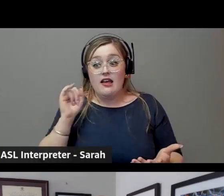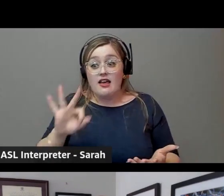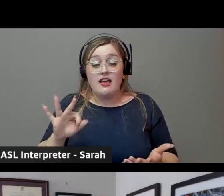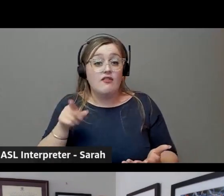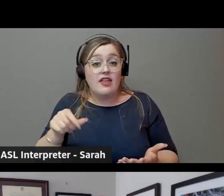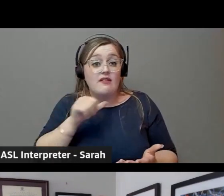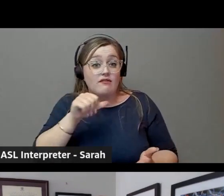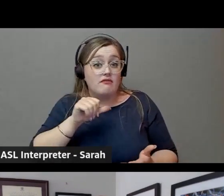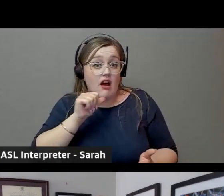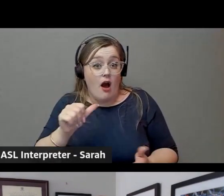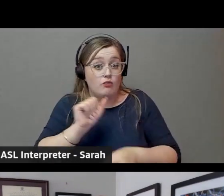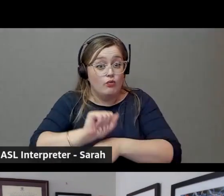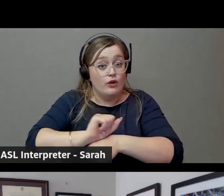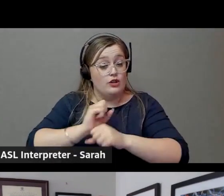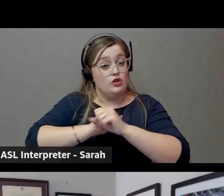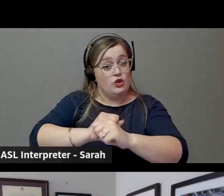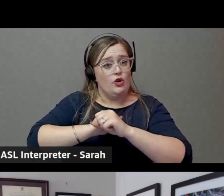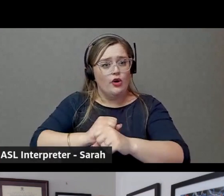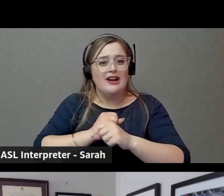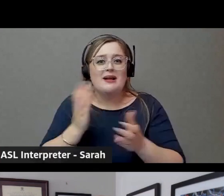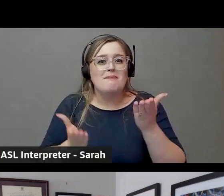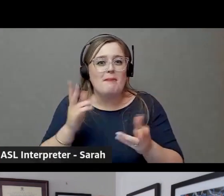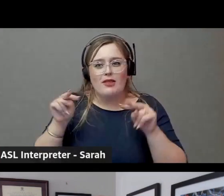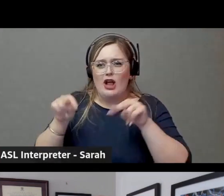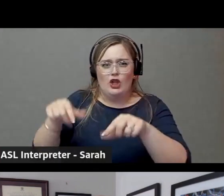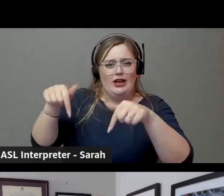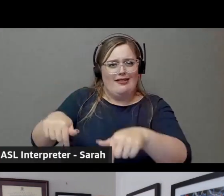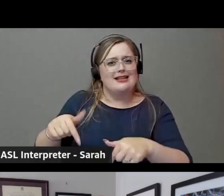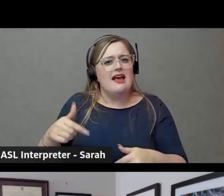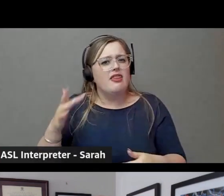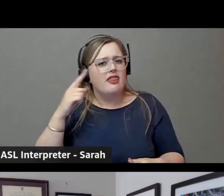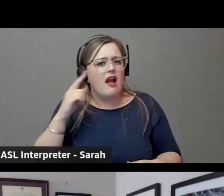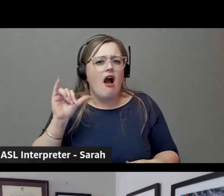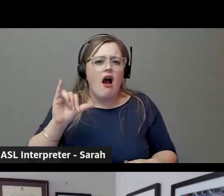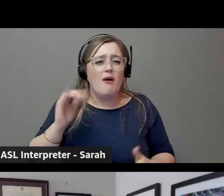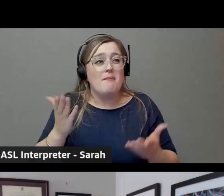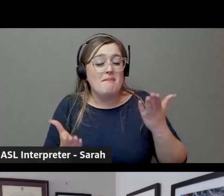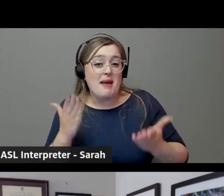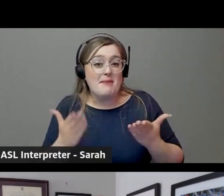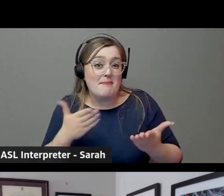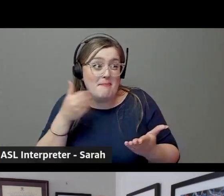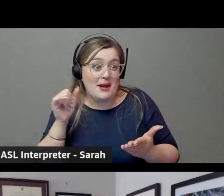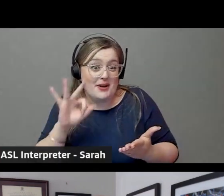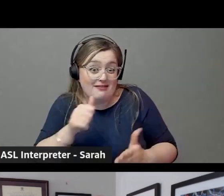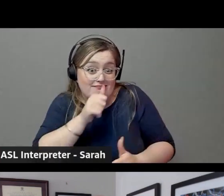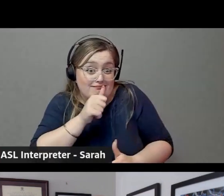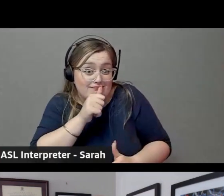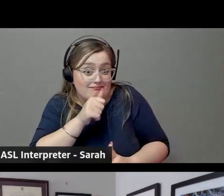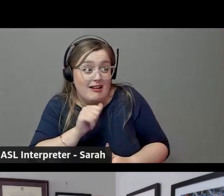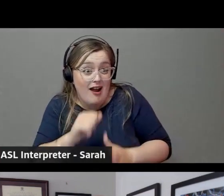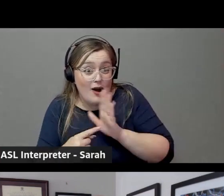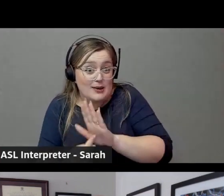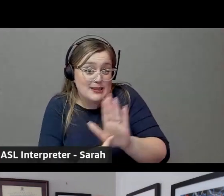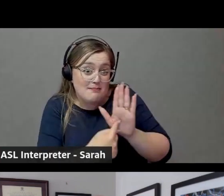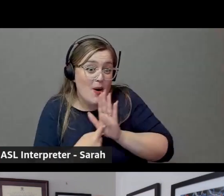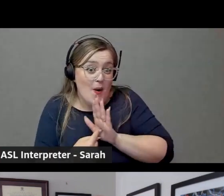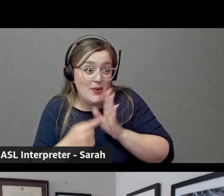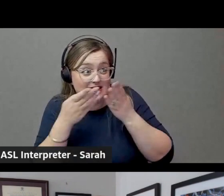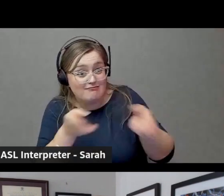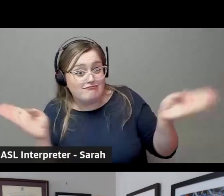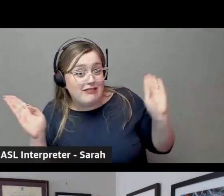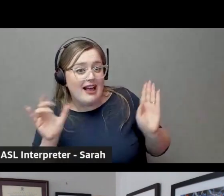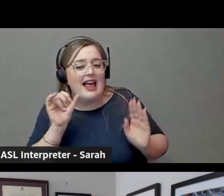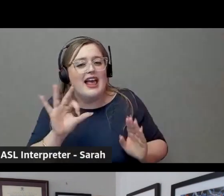worked in security, look at something like this and go, well, wouldn't it be better if we kept it secret? Like if we didn't expose this publicly, if we